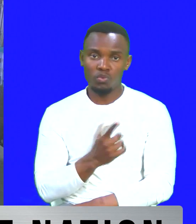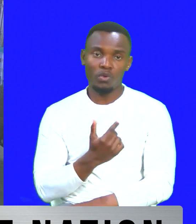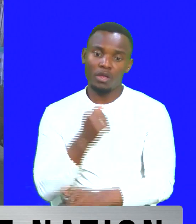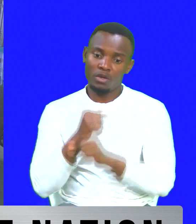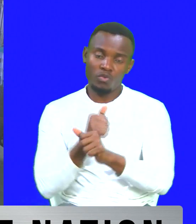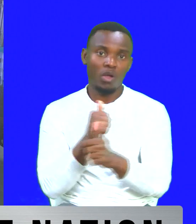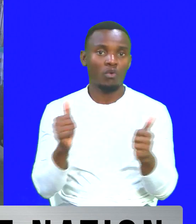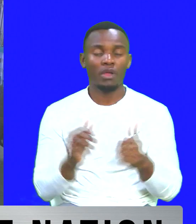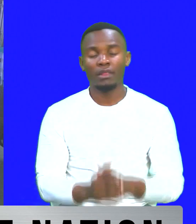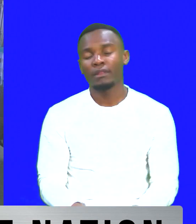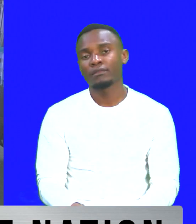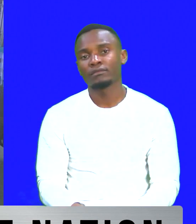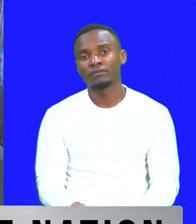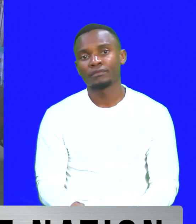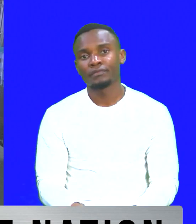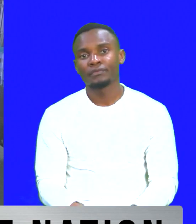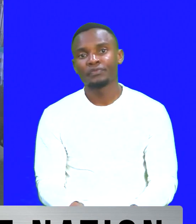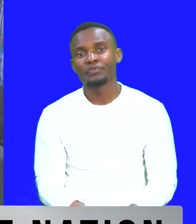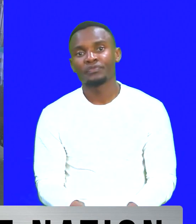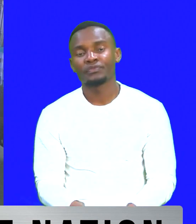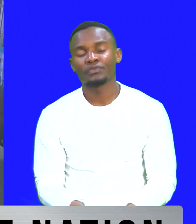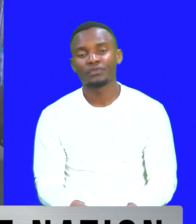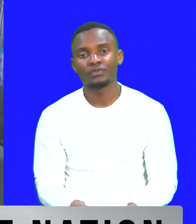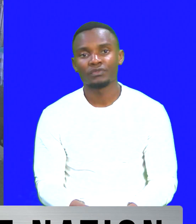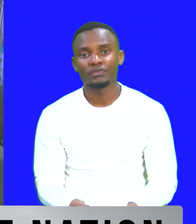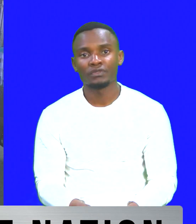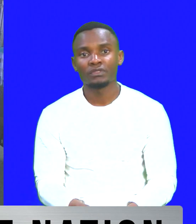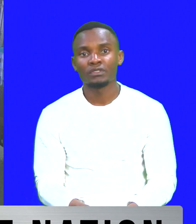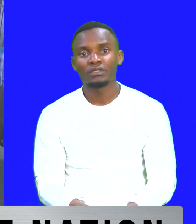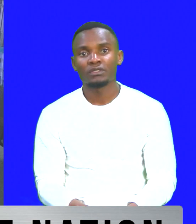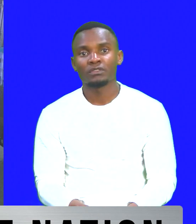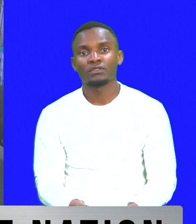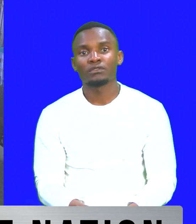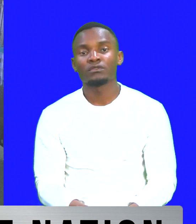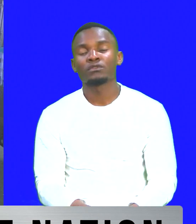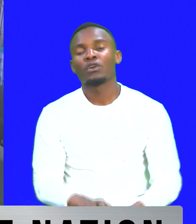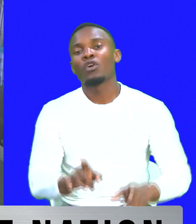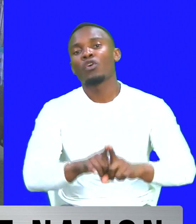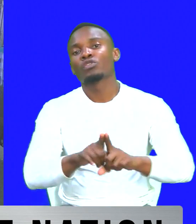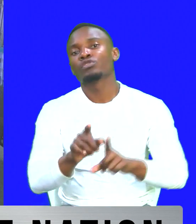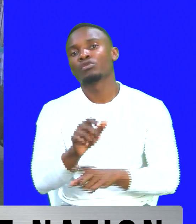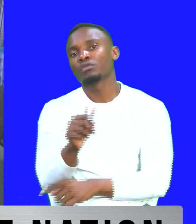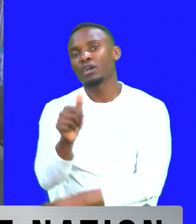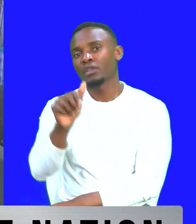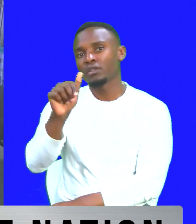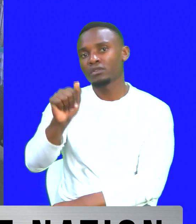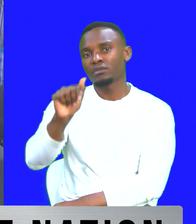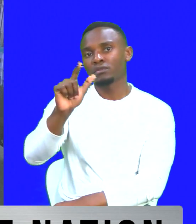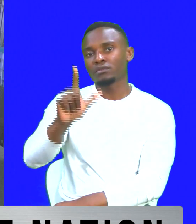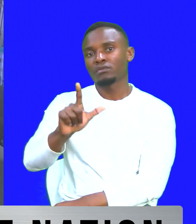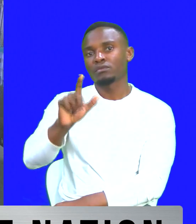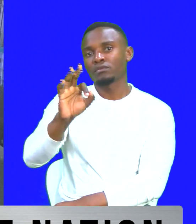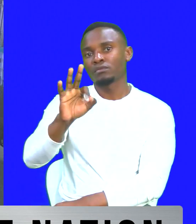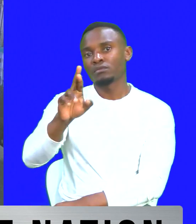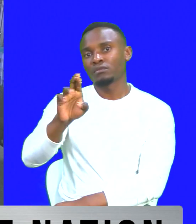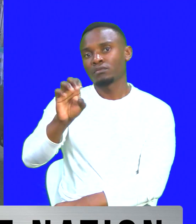in whatever I've seen, there is a lot of... and then, definitely, Alfred Mutua. Yeah, at the beginning